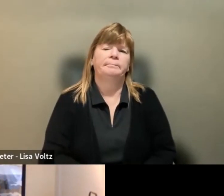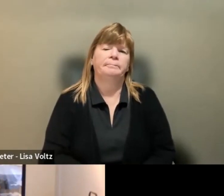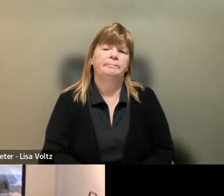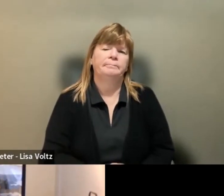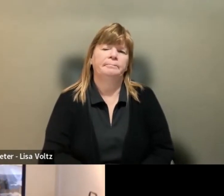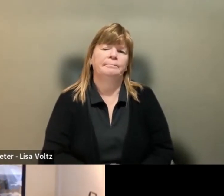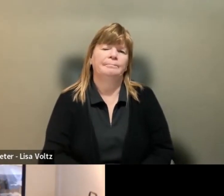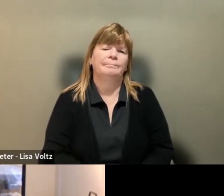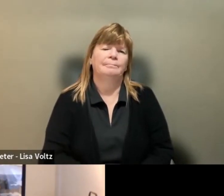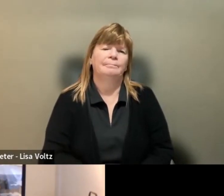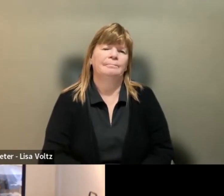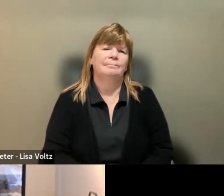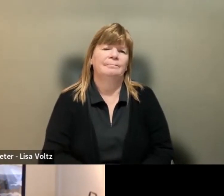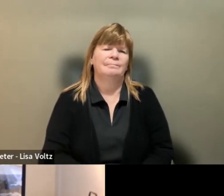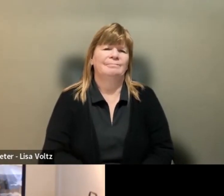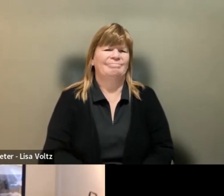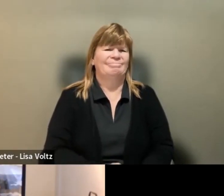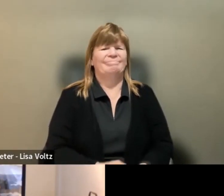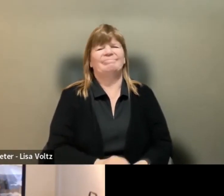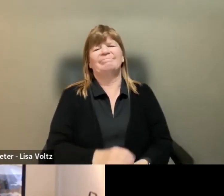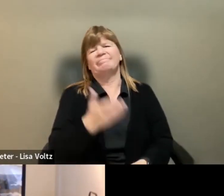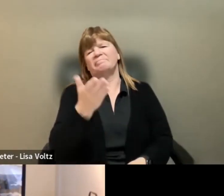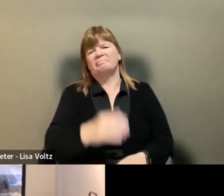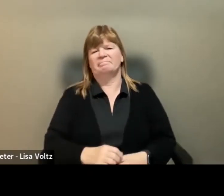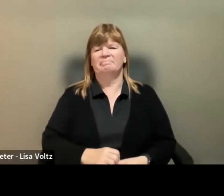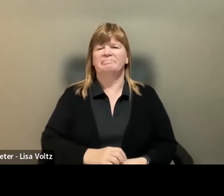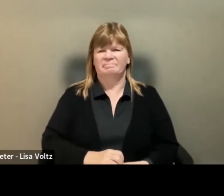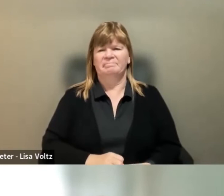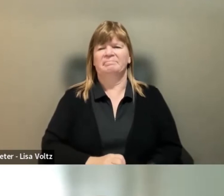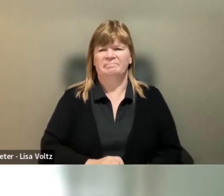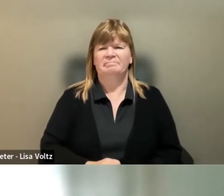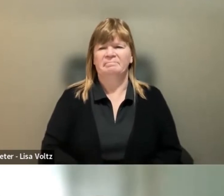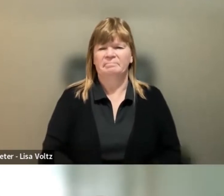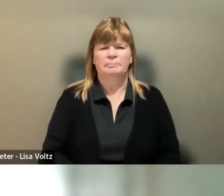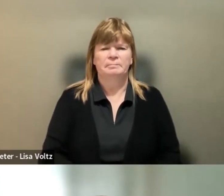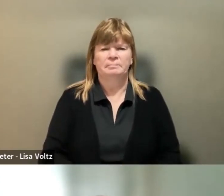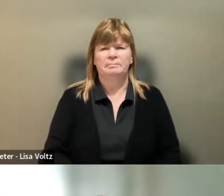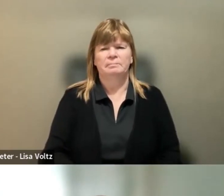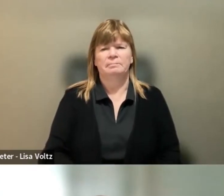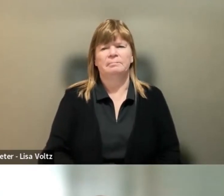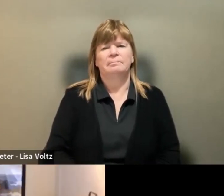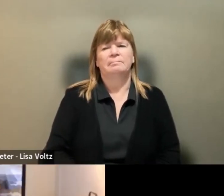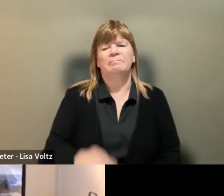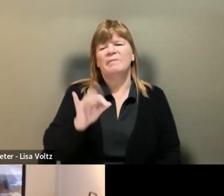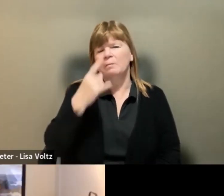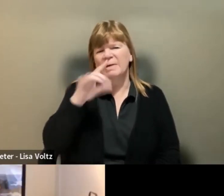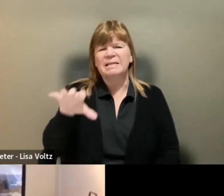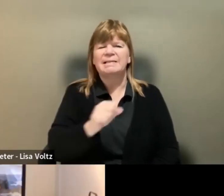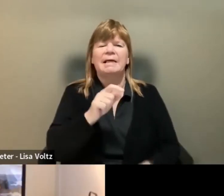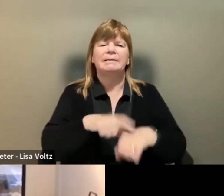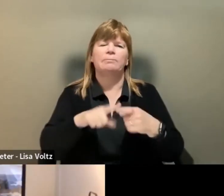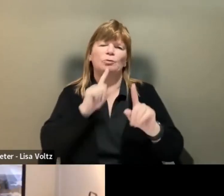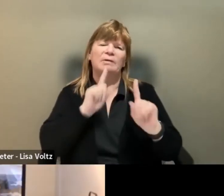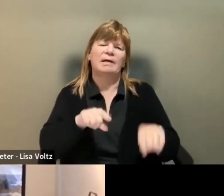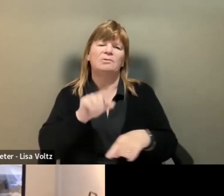Someone else is going to put them up. Oh, sorry. Oh, there they are. Okay. If you could take a minute to answer the evaluation questions, that